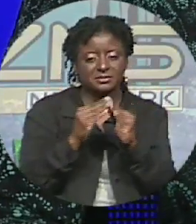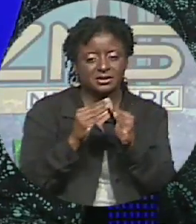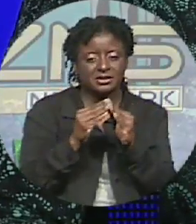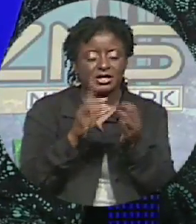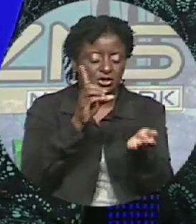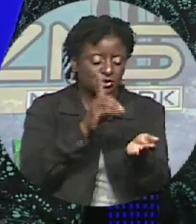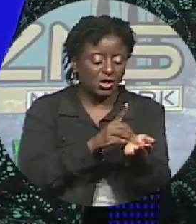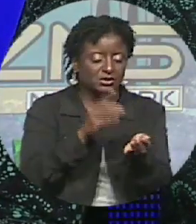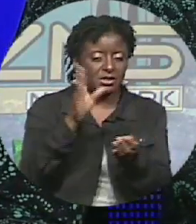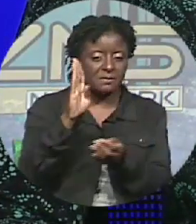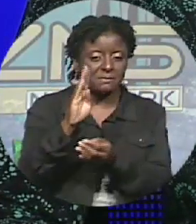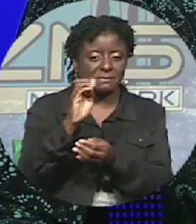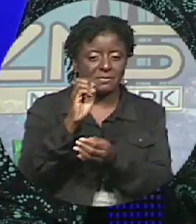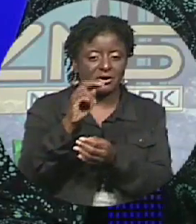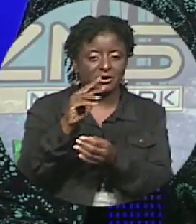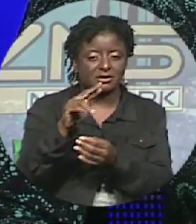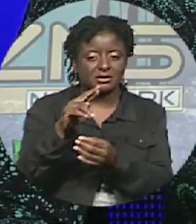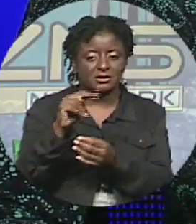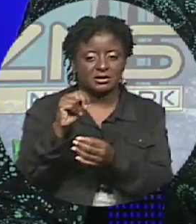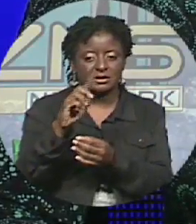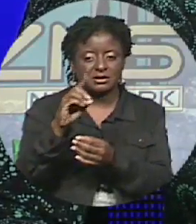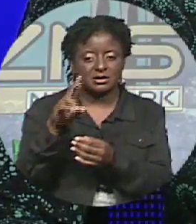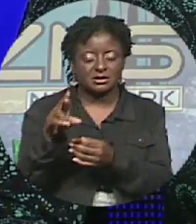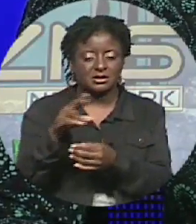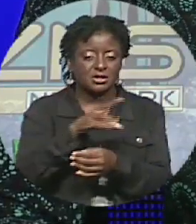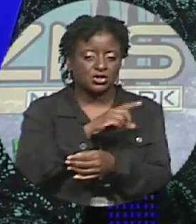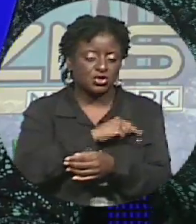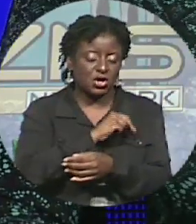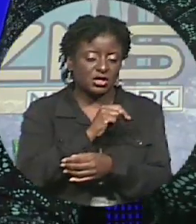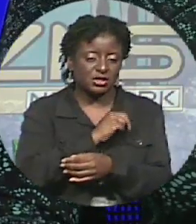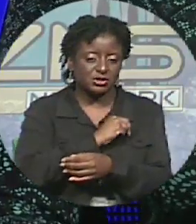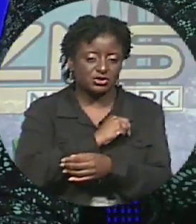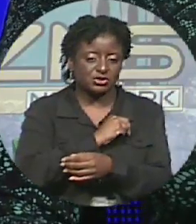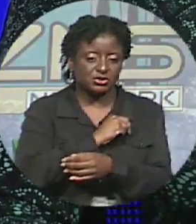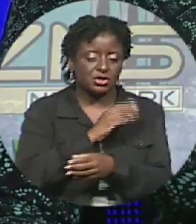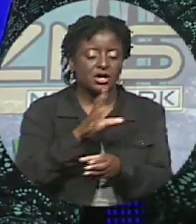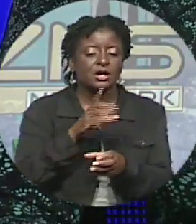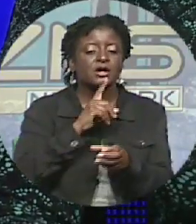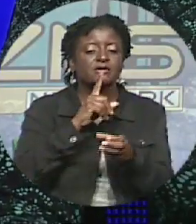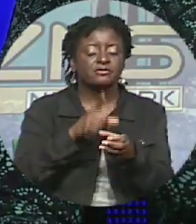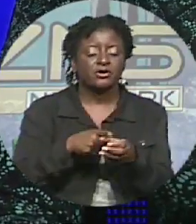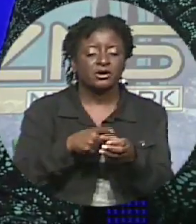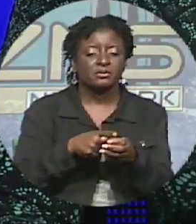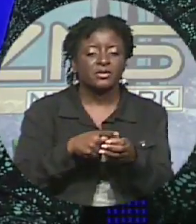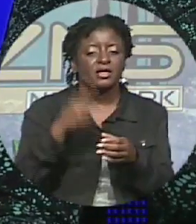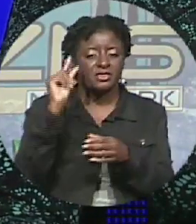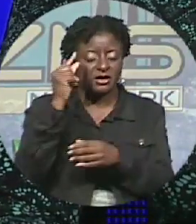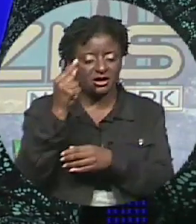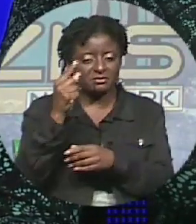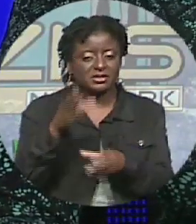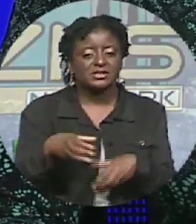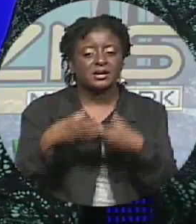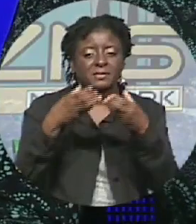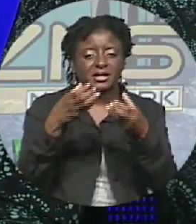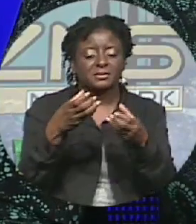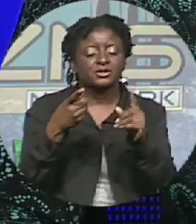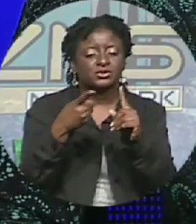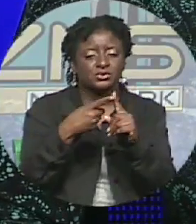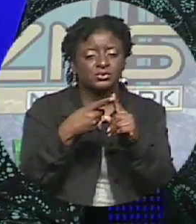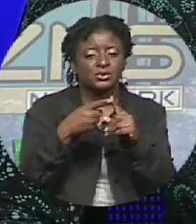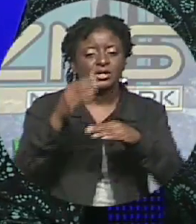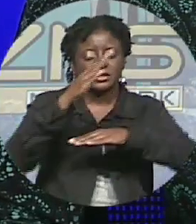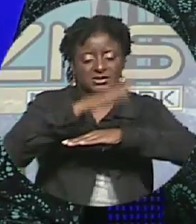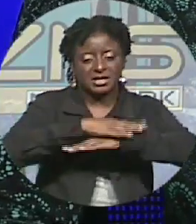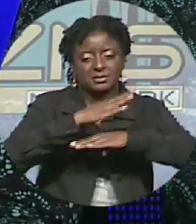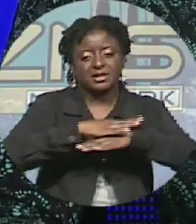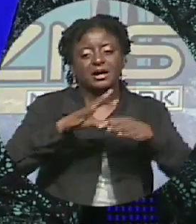Dr. Bernard Nottage, reaffirmed the government's commitment to the constitutional bills tabled several weeks ago in Parliament. Now, Dr. Nottage